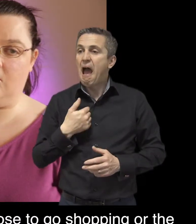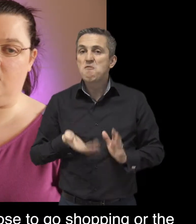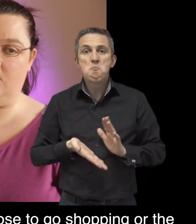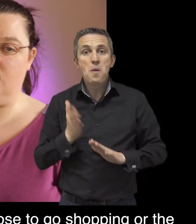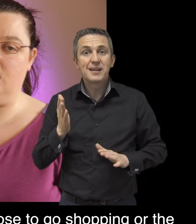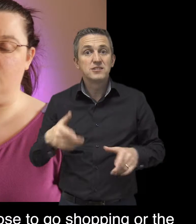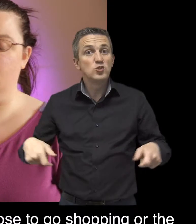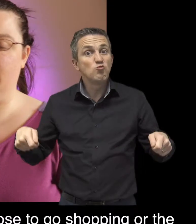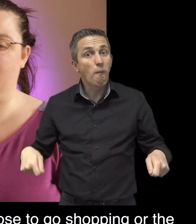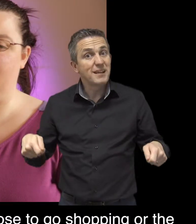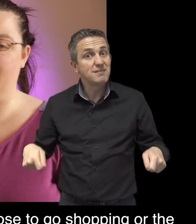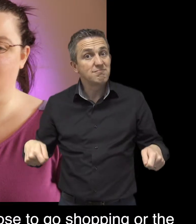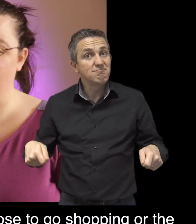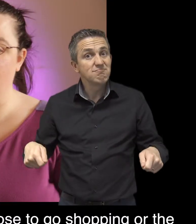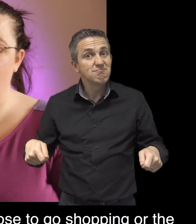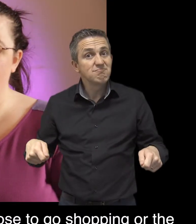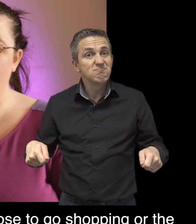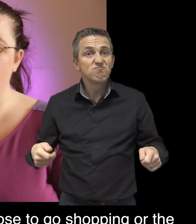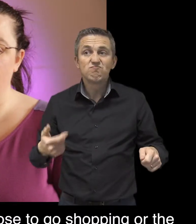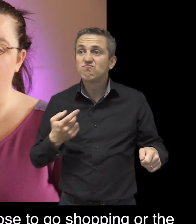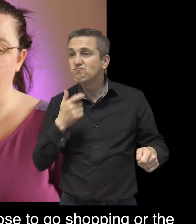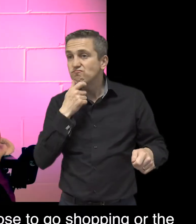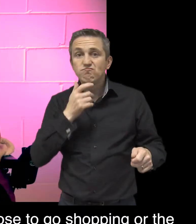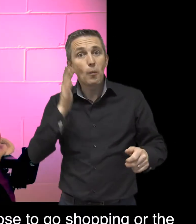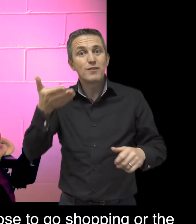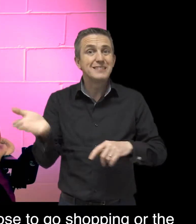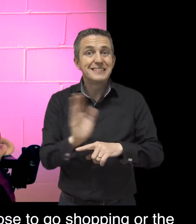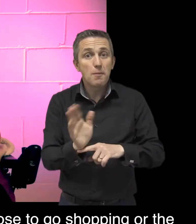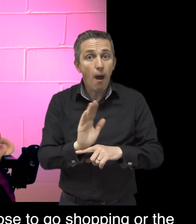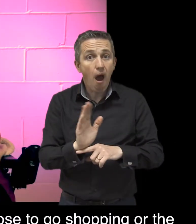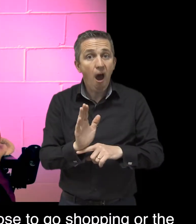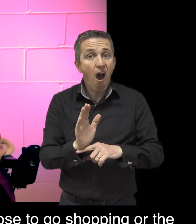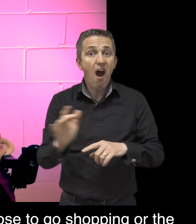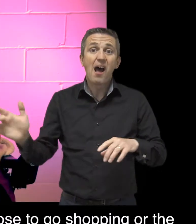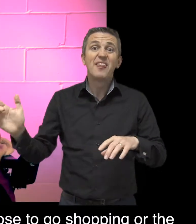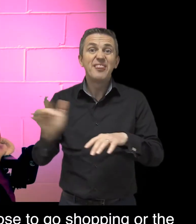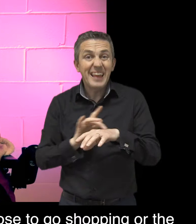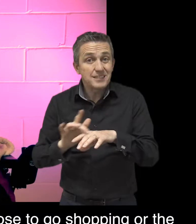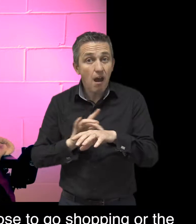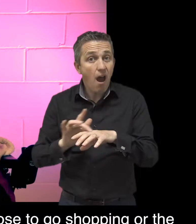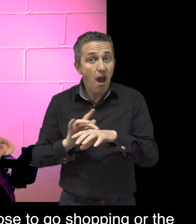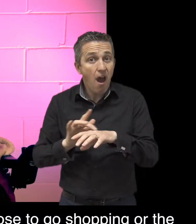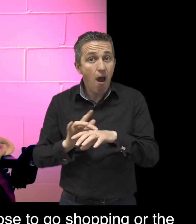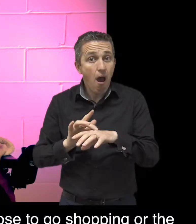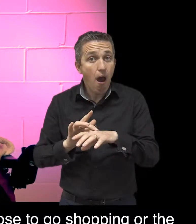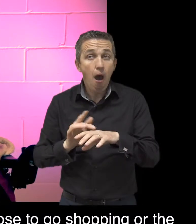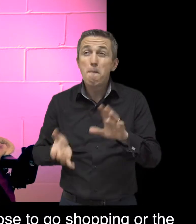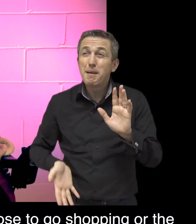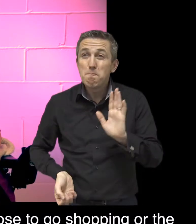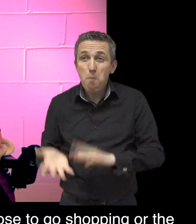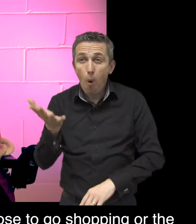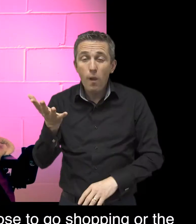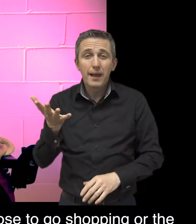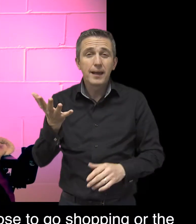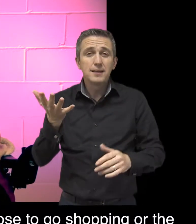shopping or the cinema to the theatre. I went bowling,